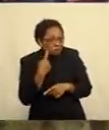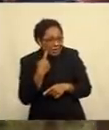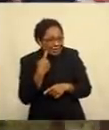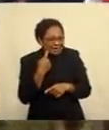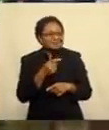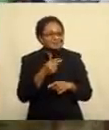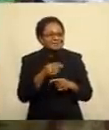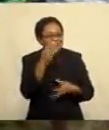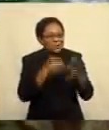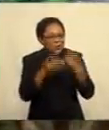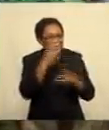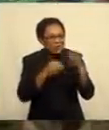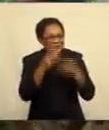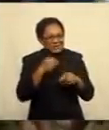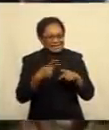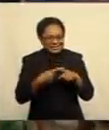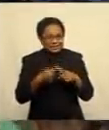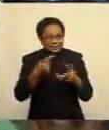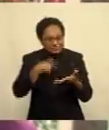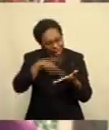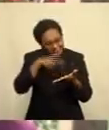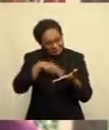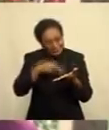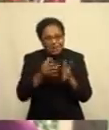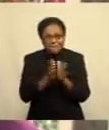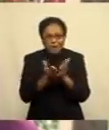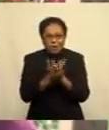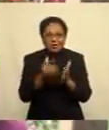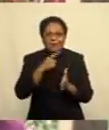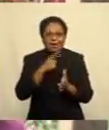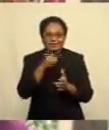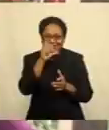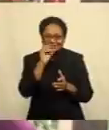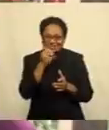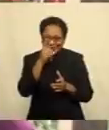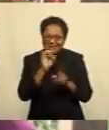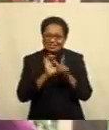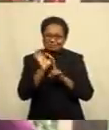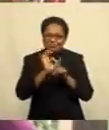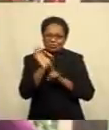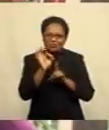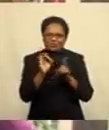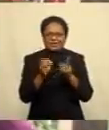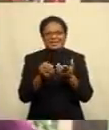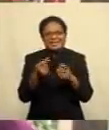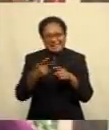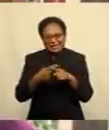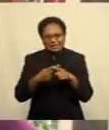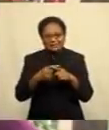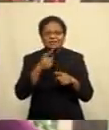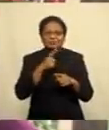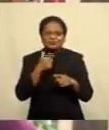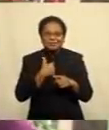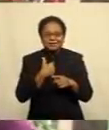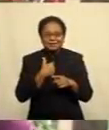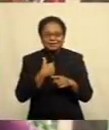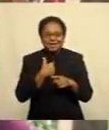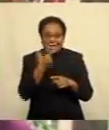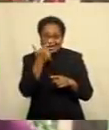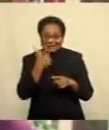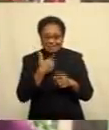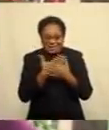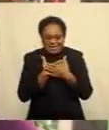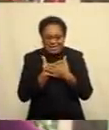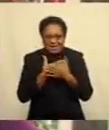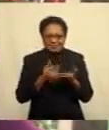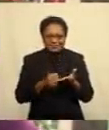I read a lot of books, especially when I like reading. I love reading. So I always take books